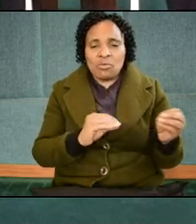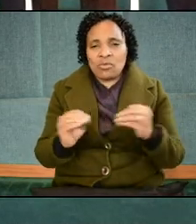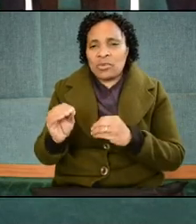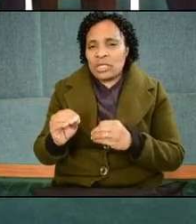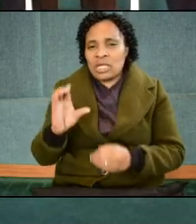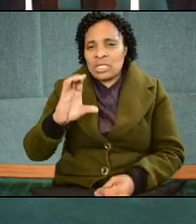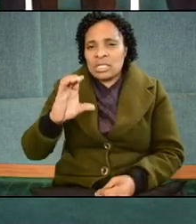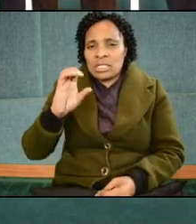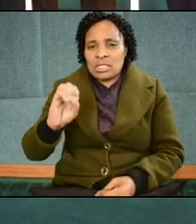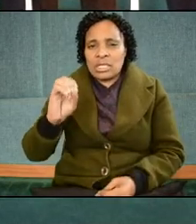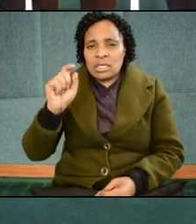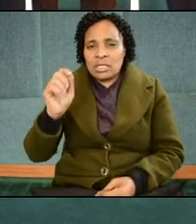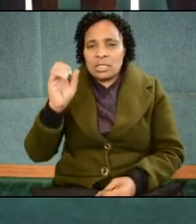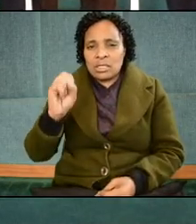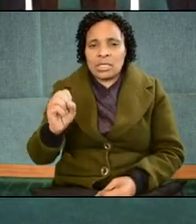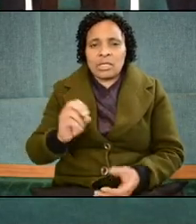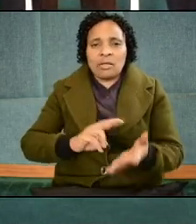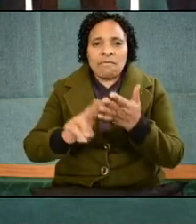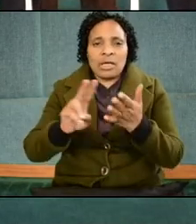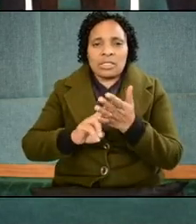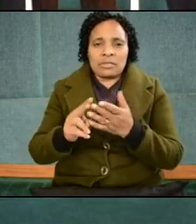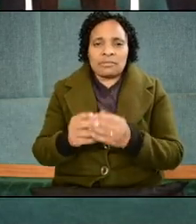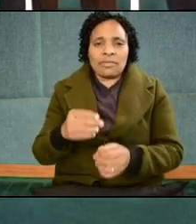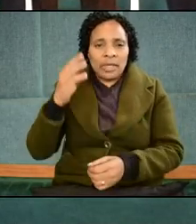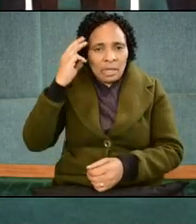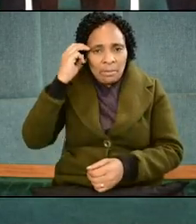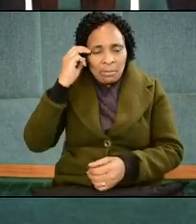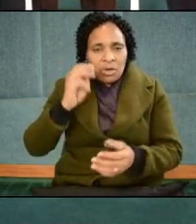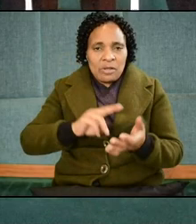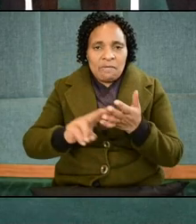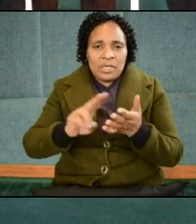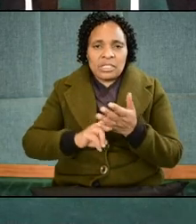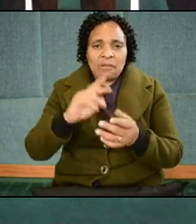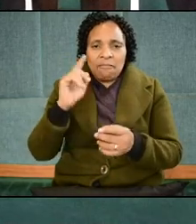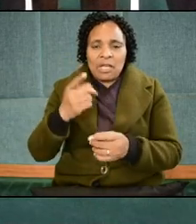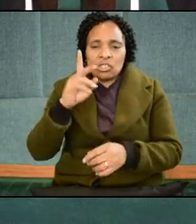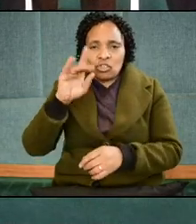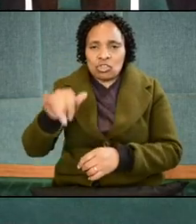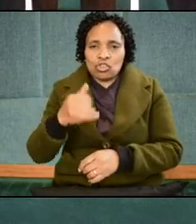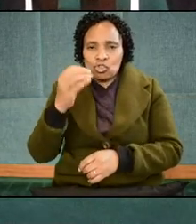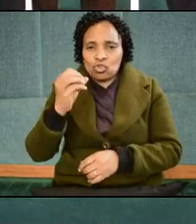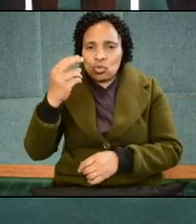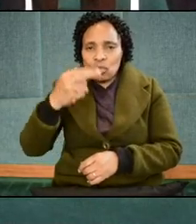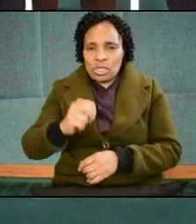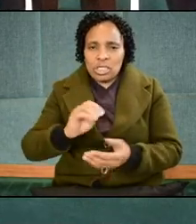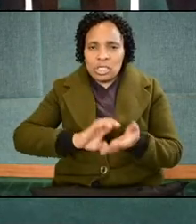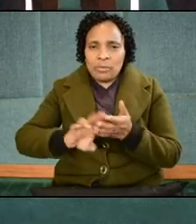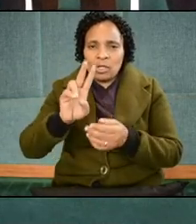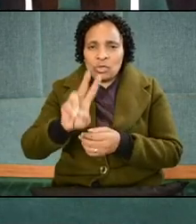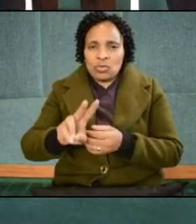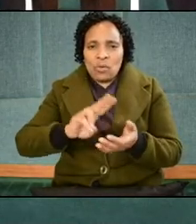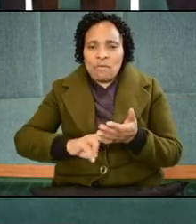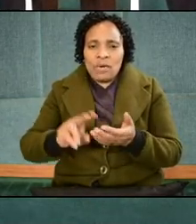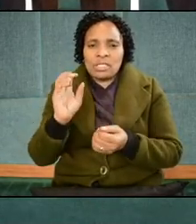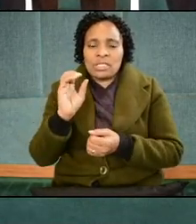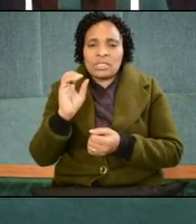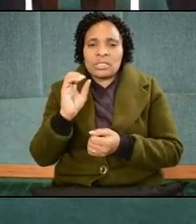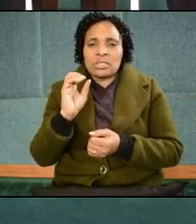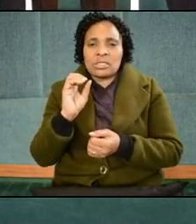you can read for us the key text. Our key text, that is from 1 John chapter 2,